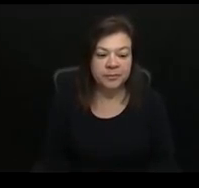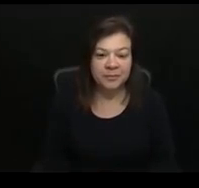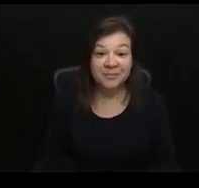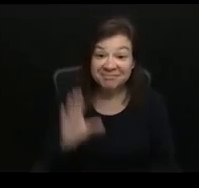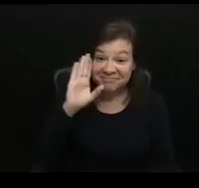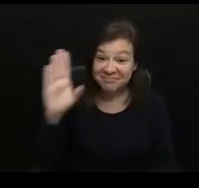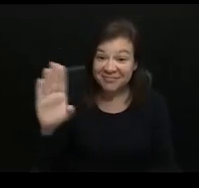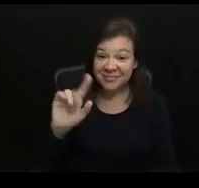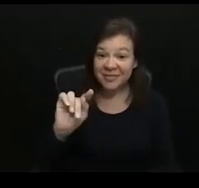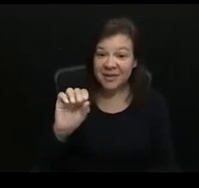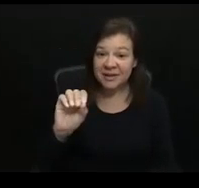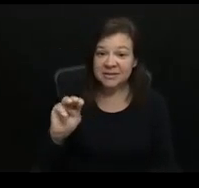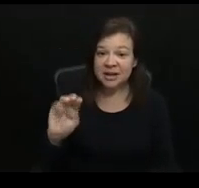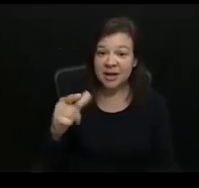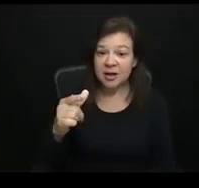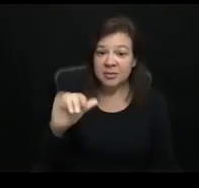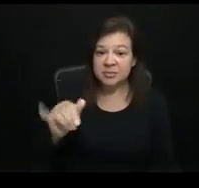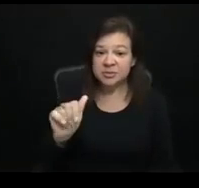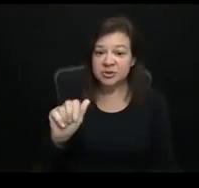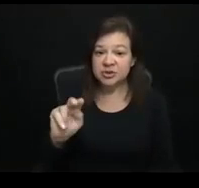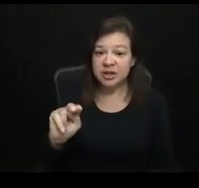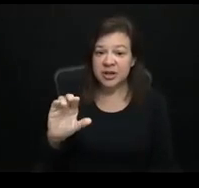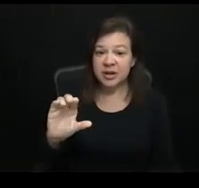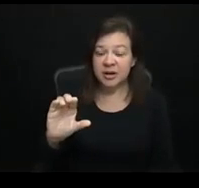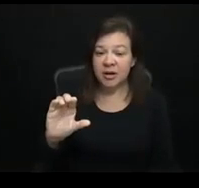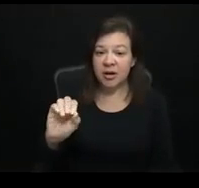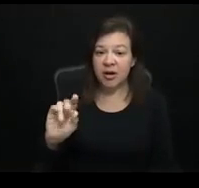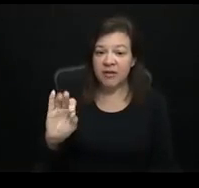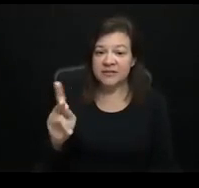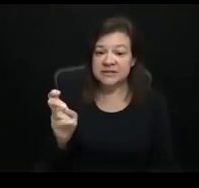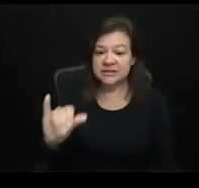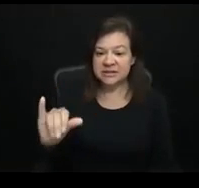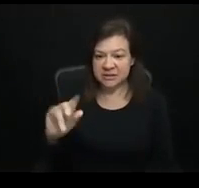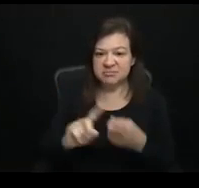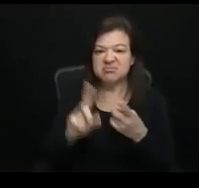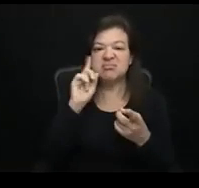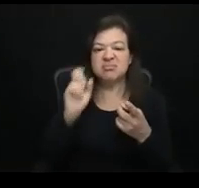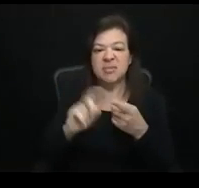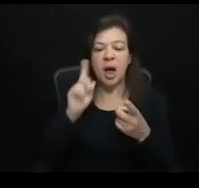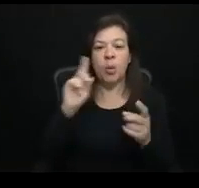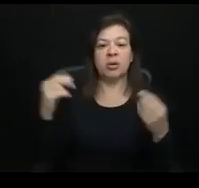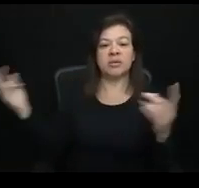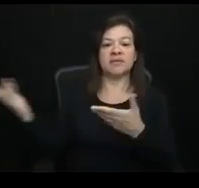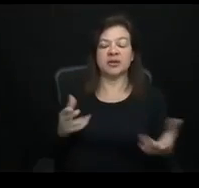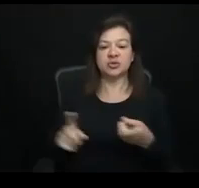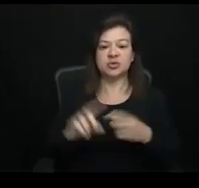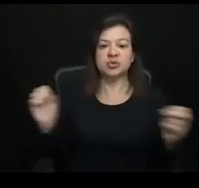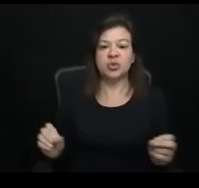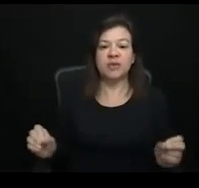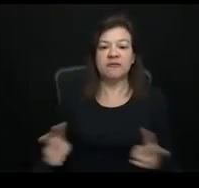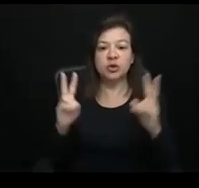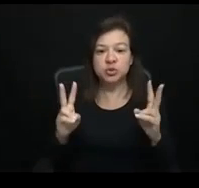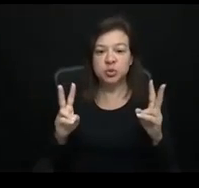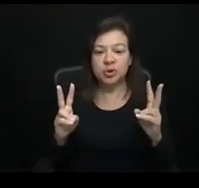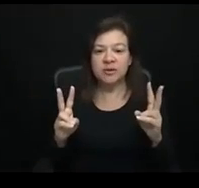Hi, I'm Tom Jankowski, Garfield County Commissioner. I'd like to welcome everybody to the virtual Grizzly Creek Fire Community